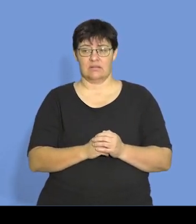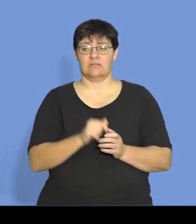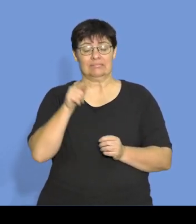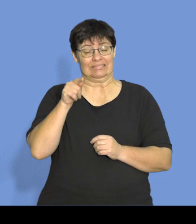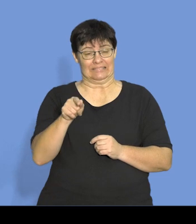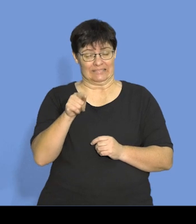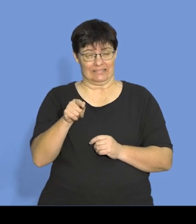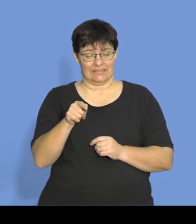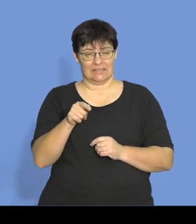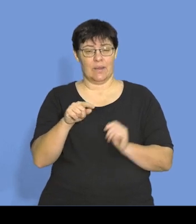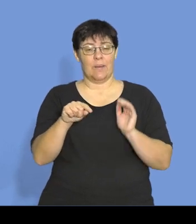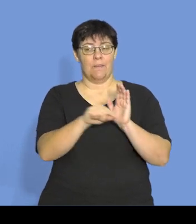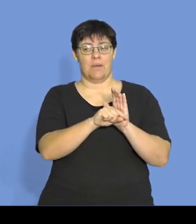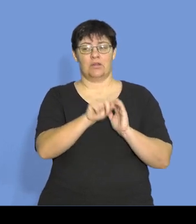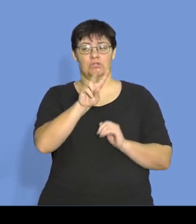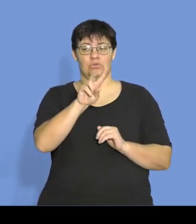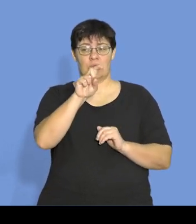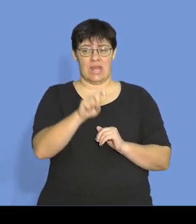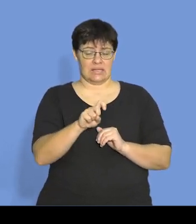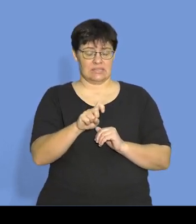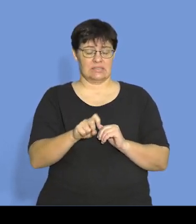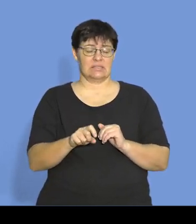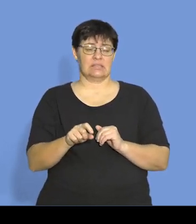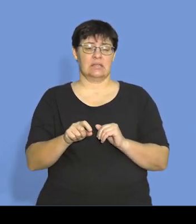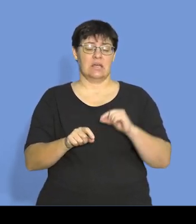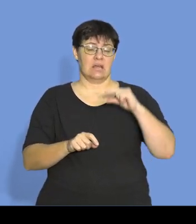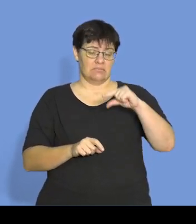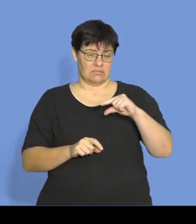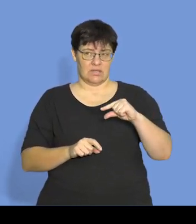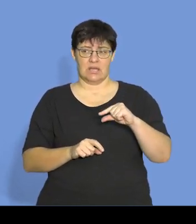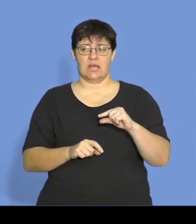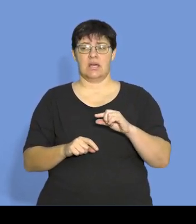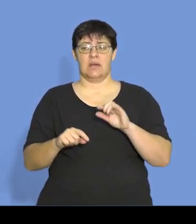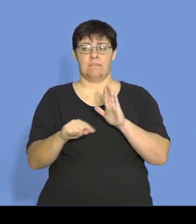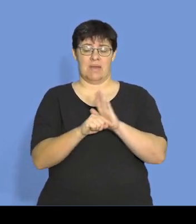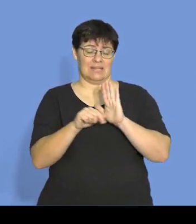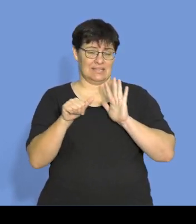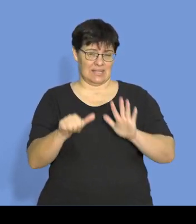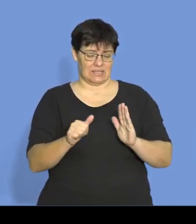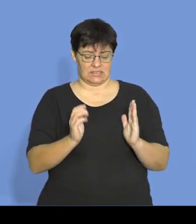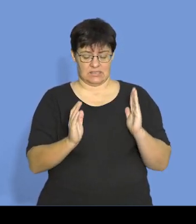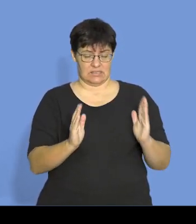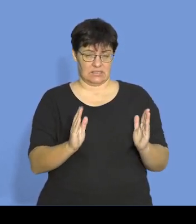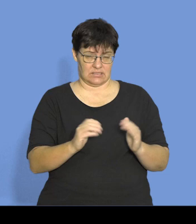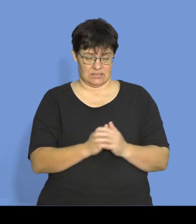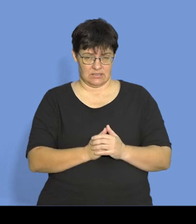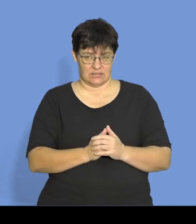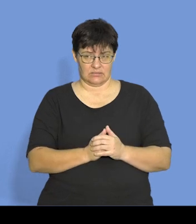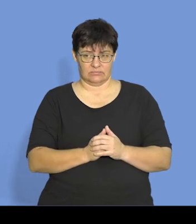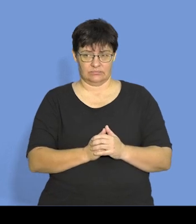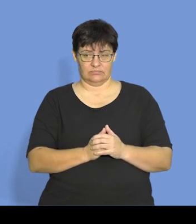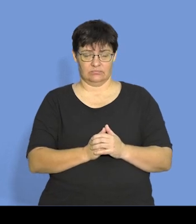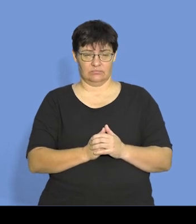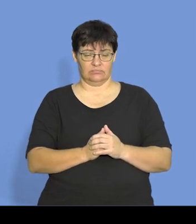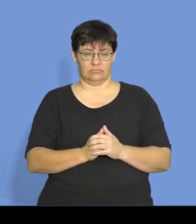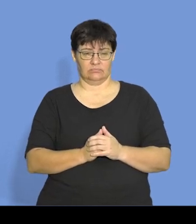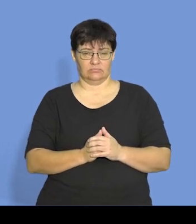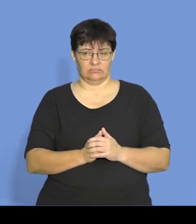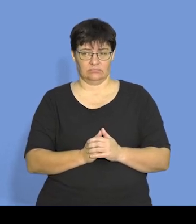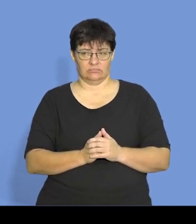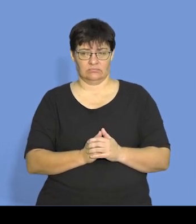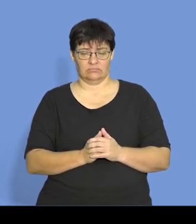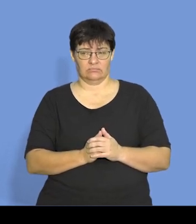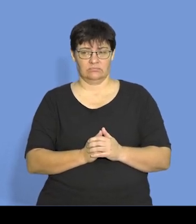will this situation here become true? So this expression of -2x is less